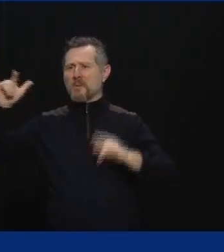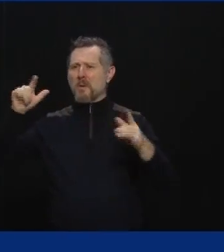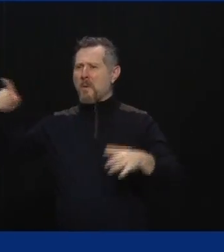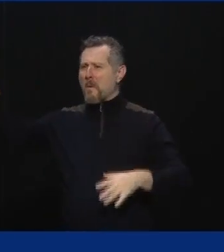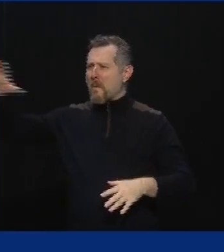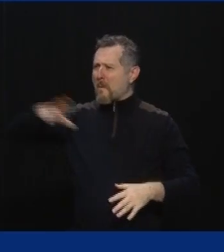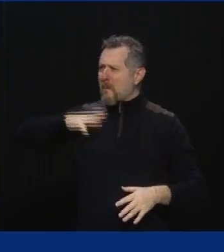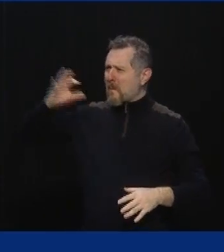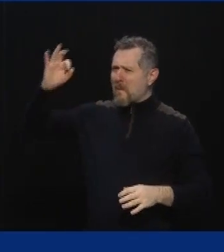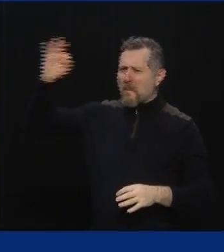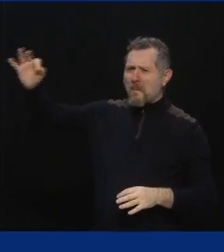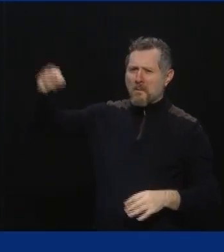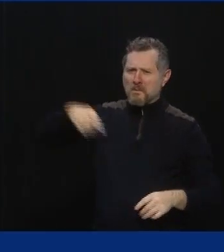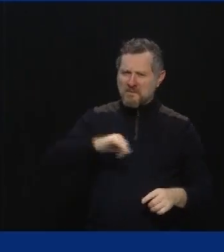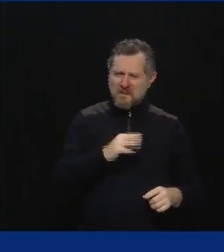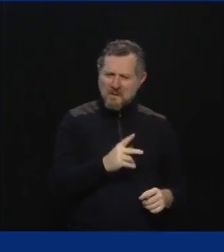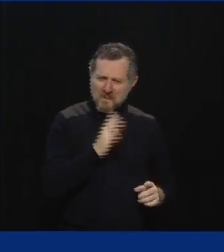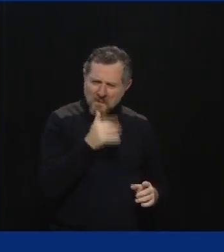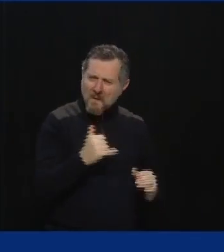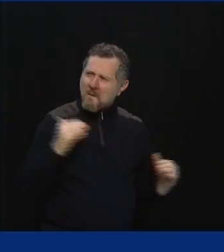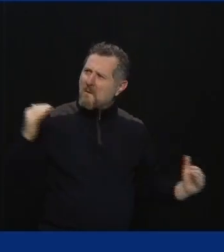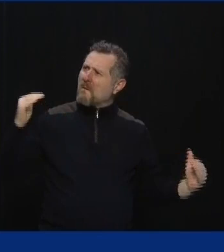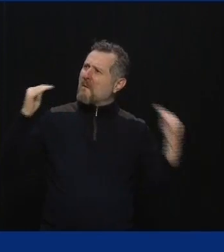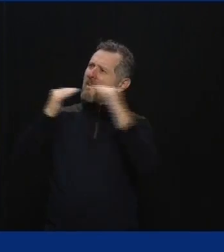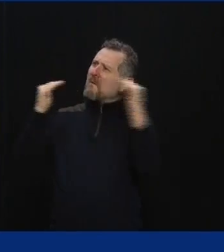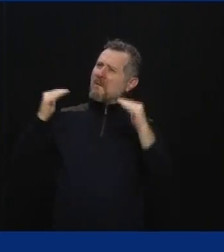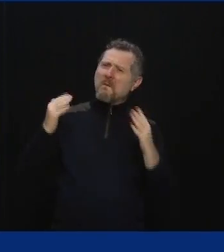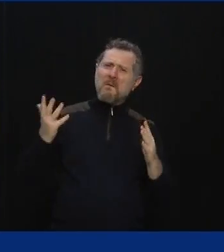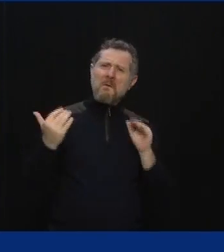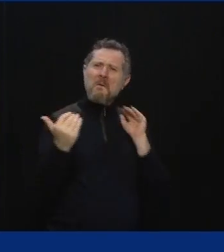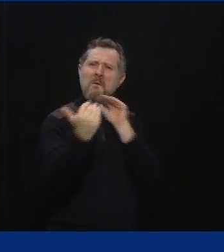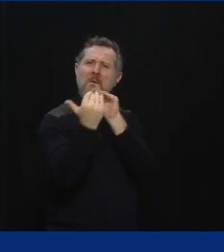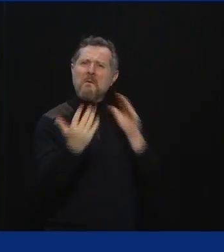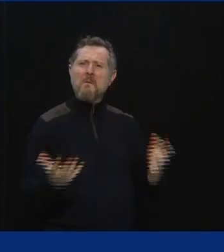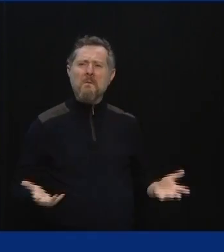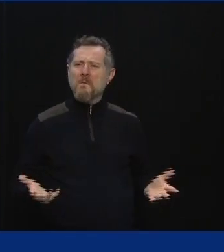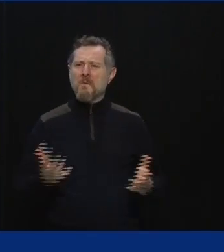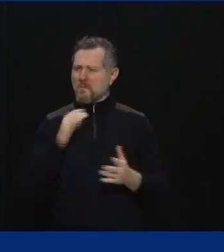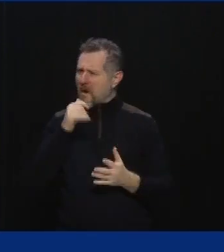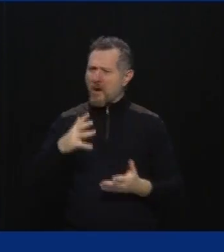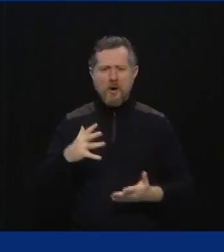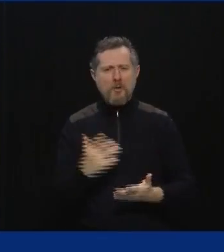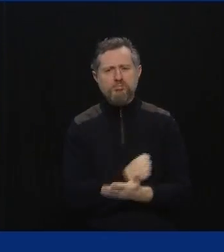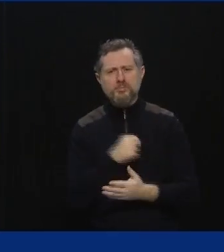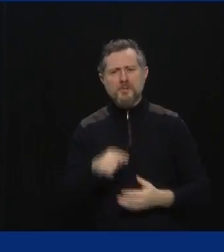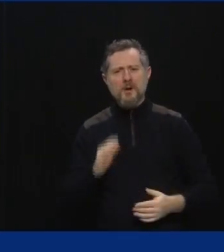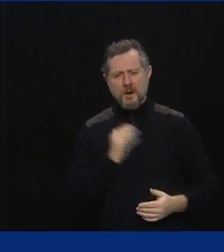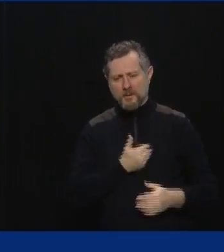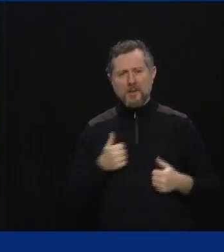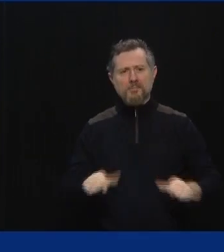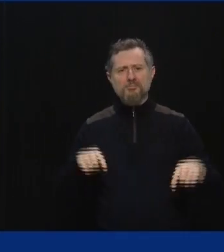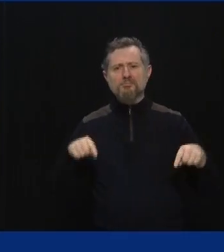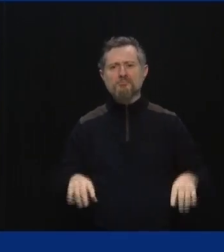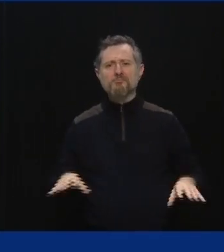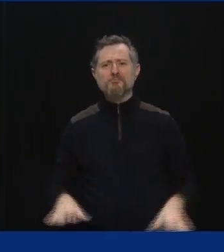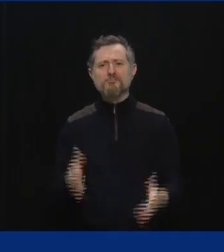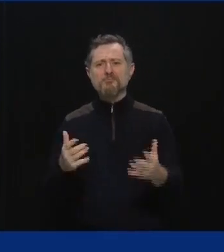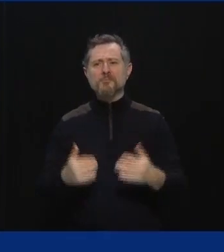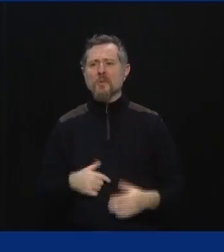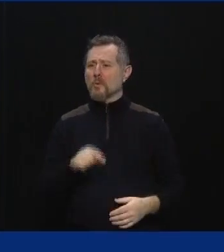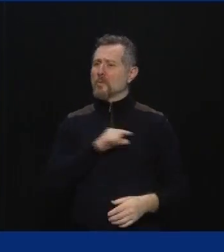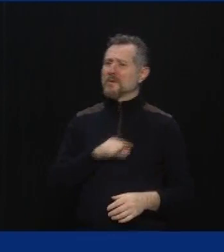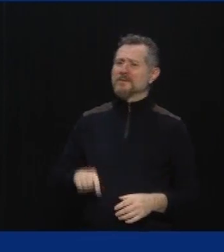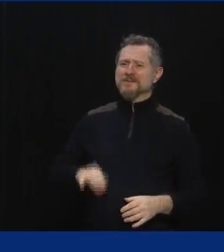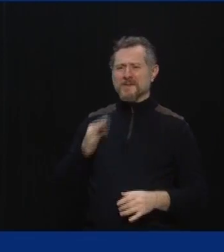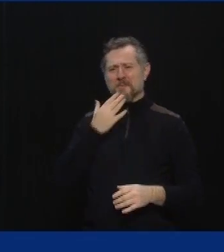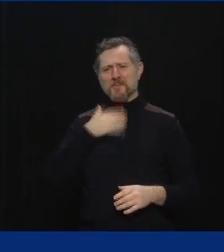saying, why is JFK looking like this? We're not reaching our full potential. This is the world's borough. When